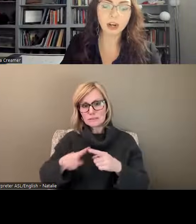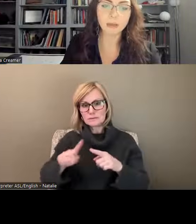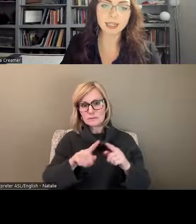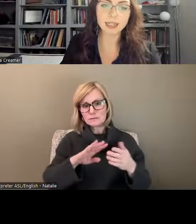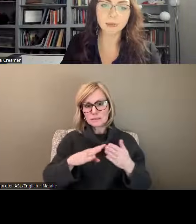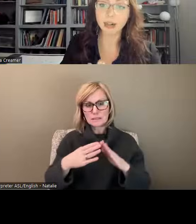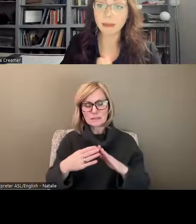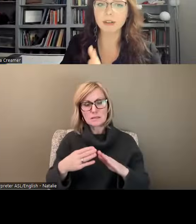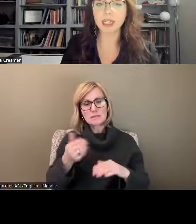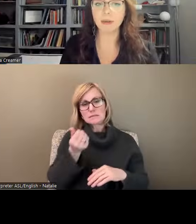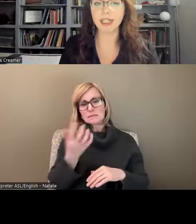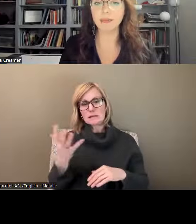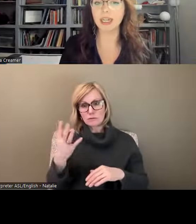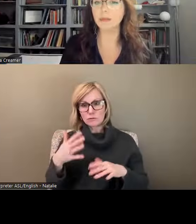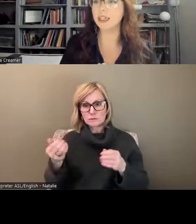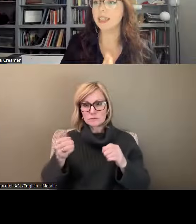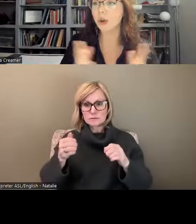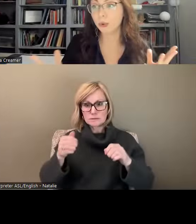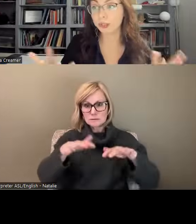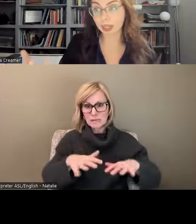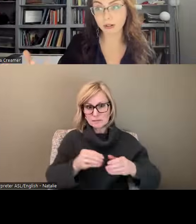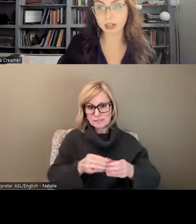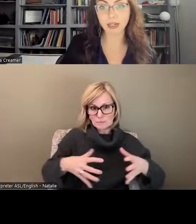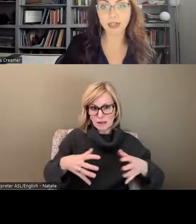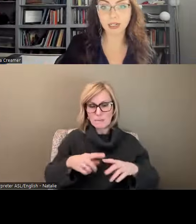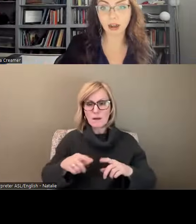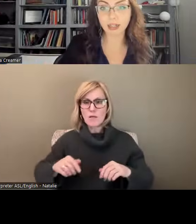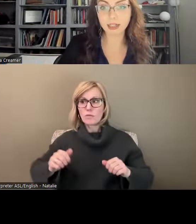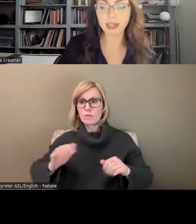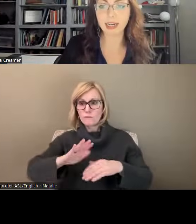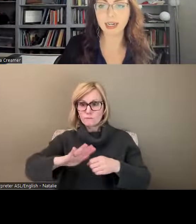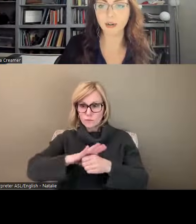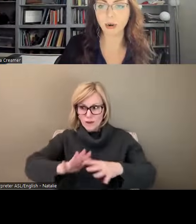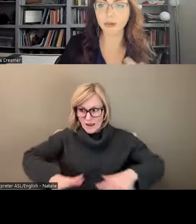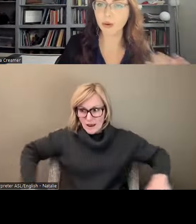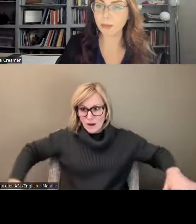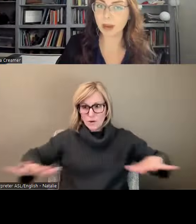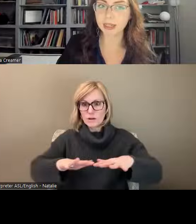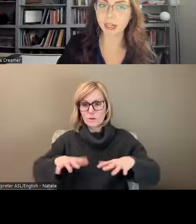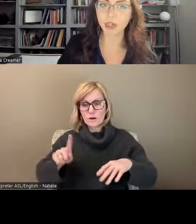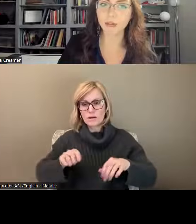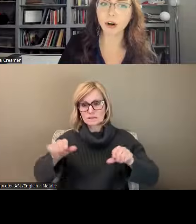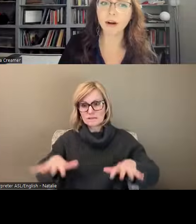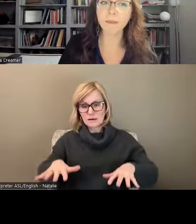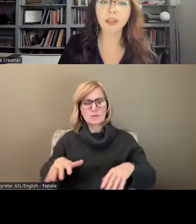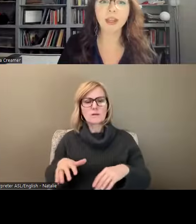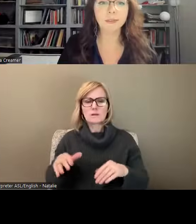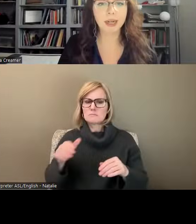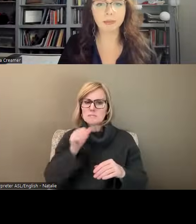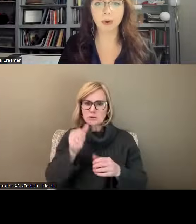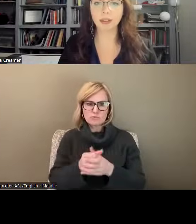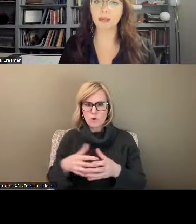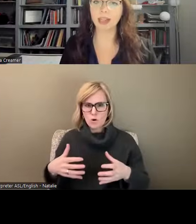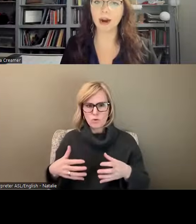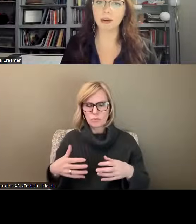of settlements expanded, but the total settled area did not, indicating a growing rural population overall,